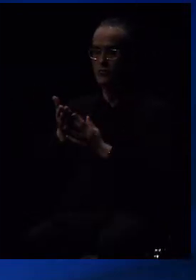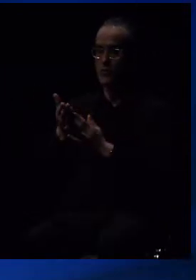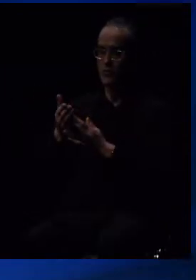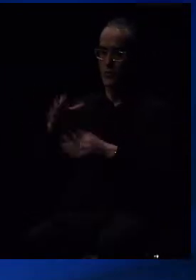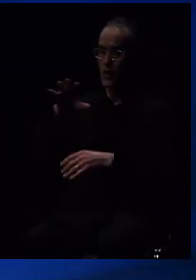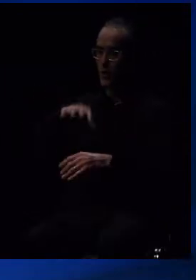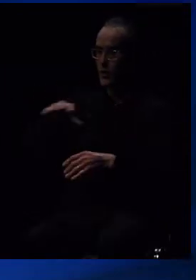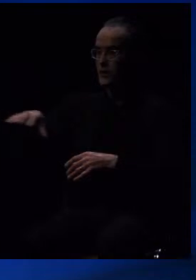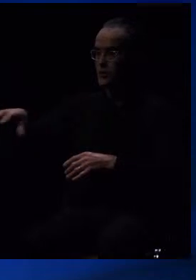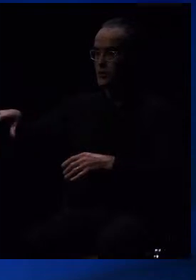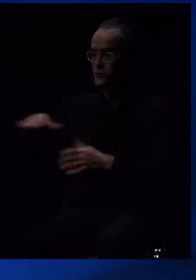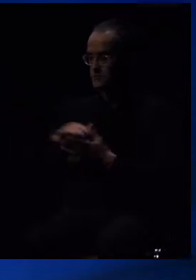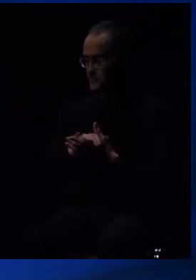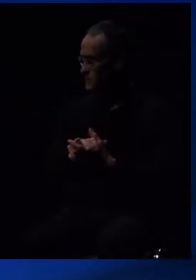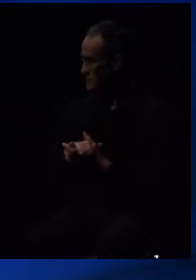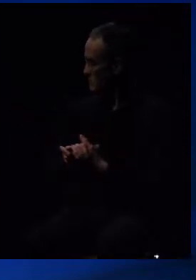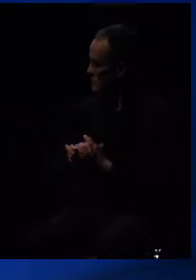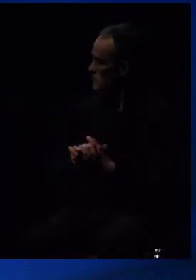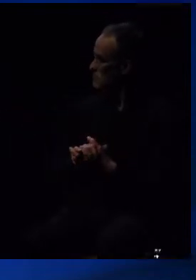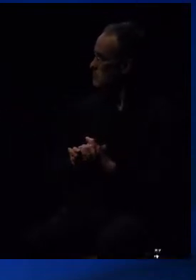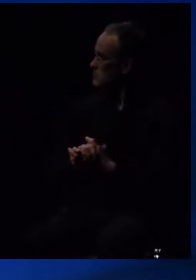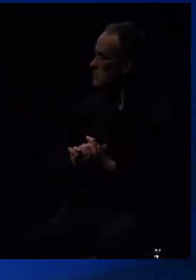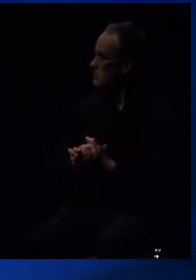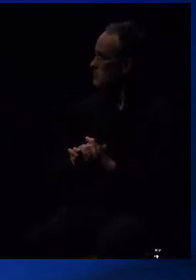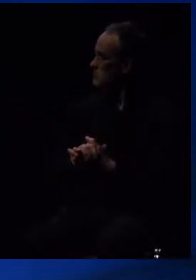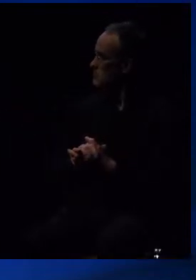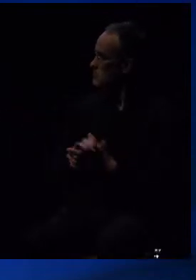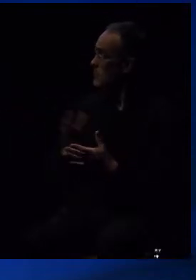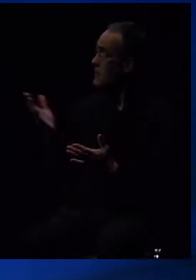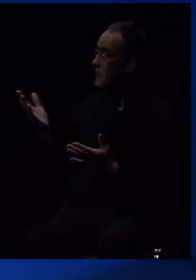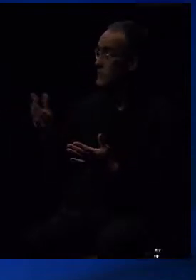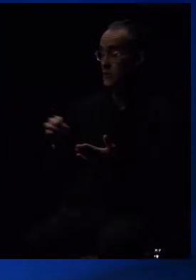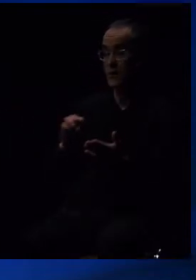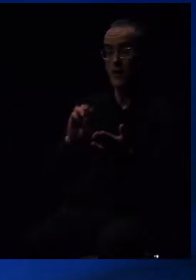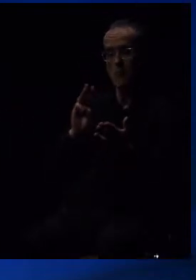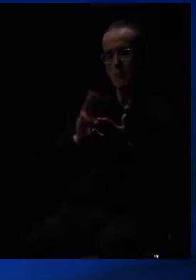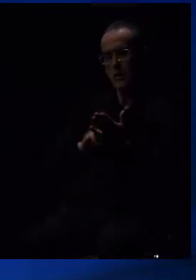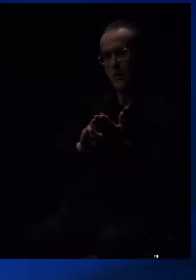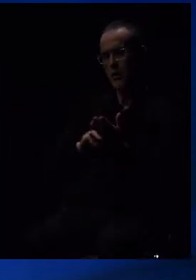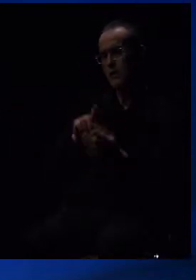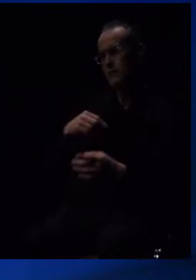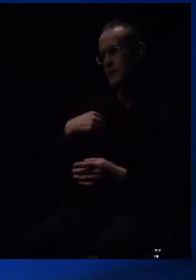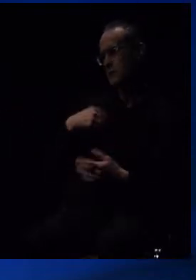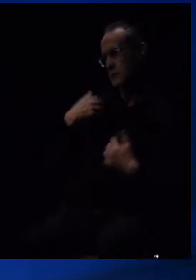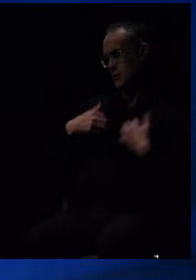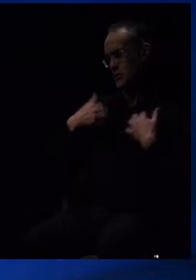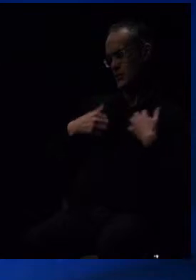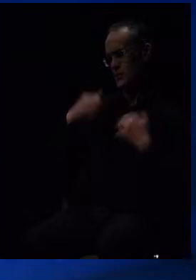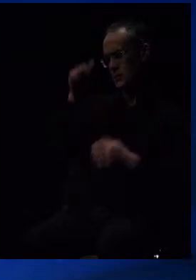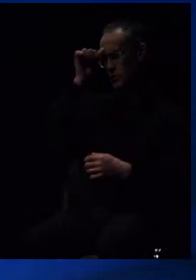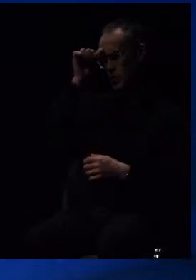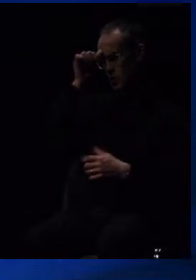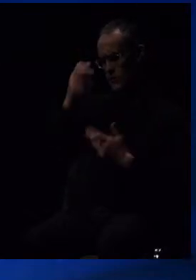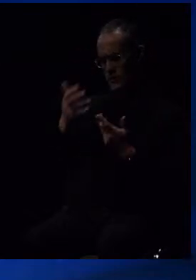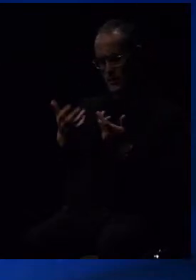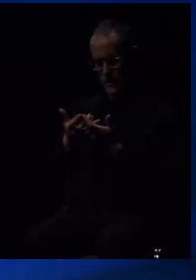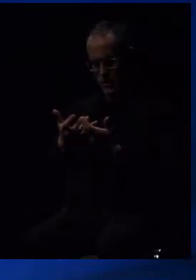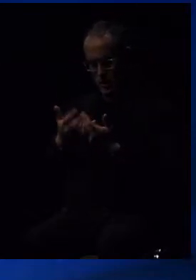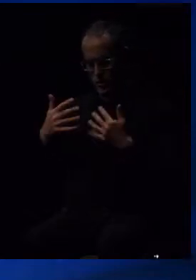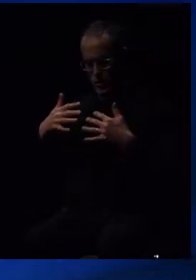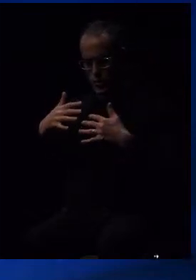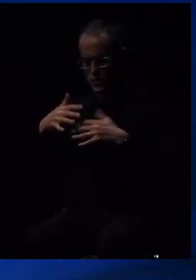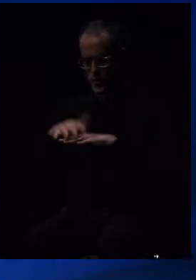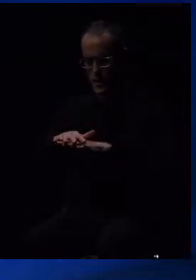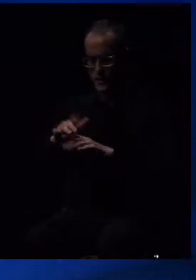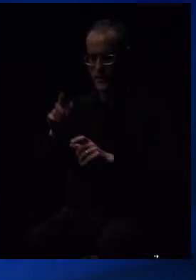Yeah. And for you, Mikhail, I'm very curious to know how did you blend the